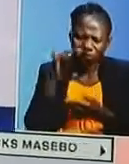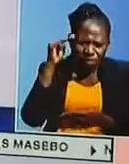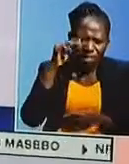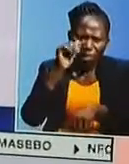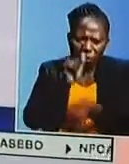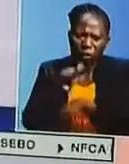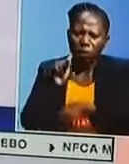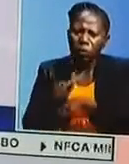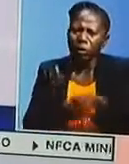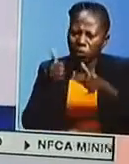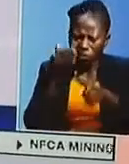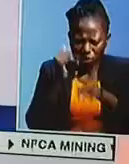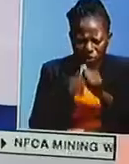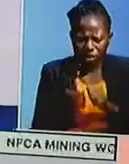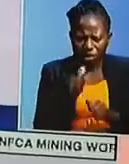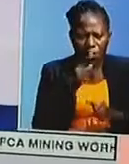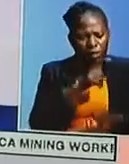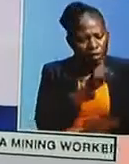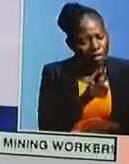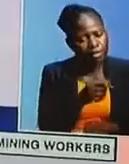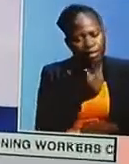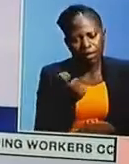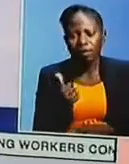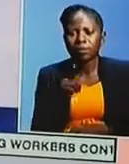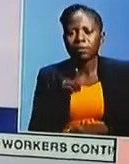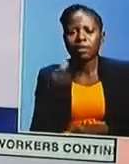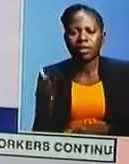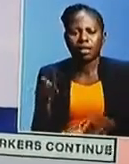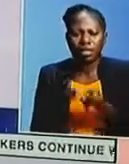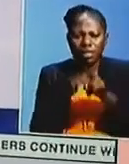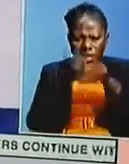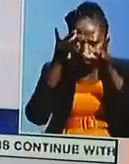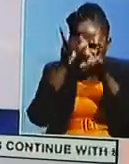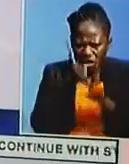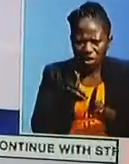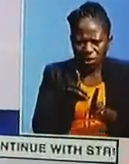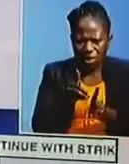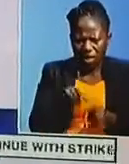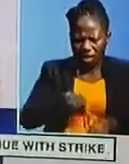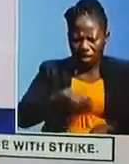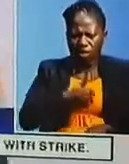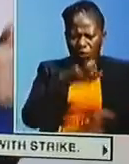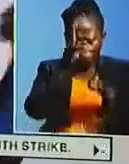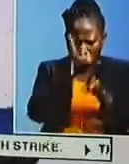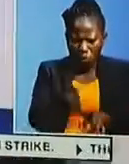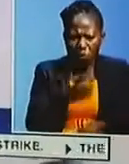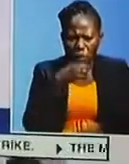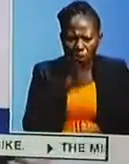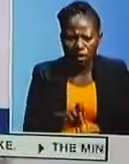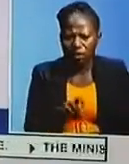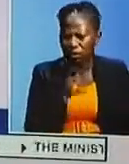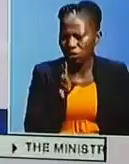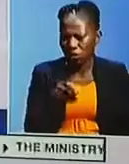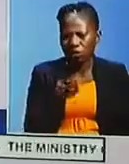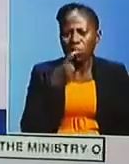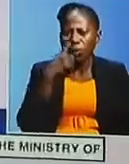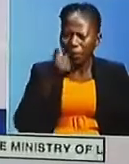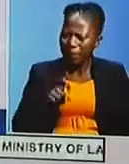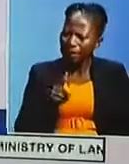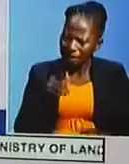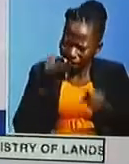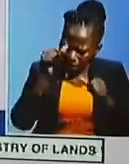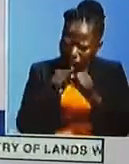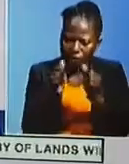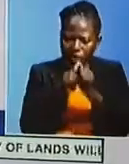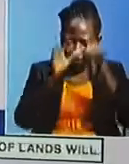have to consult each other at every level. Certain decisions cannot be made unless with consultation with the head of state. I think that's the